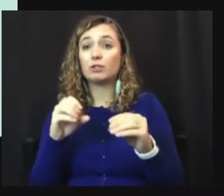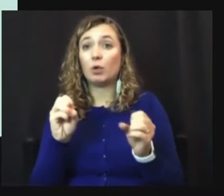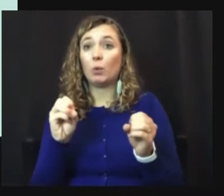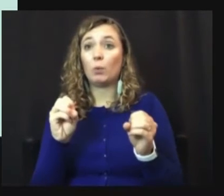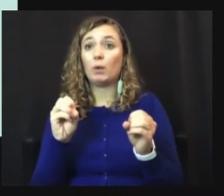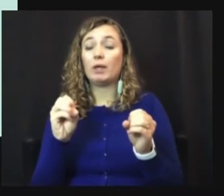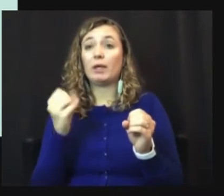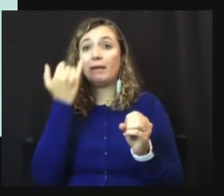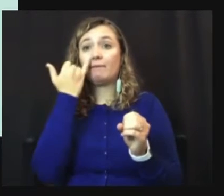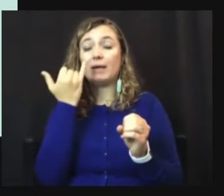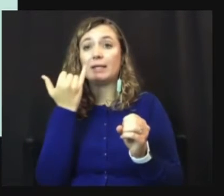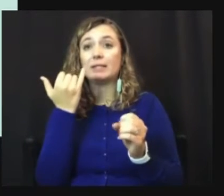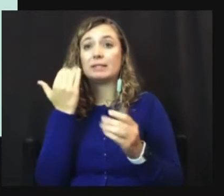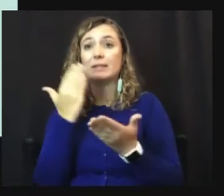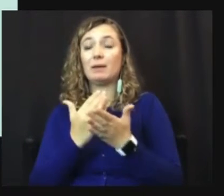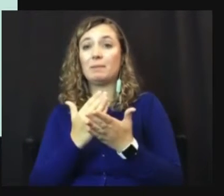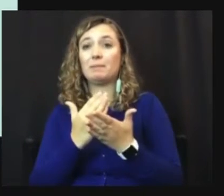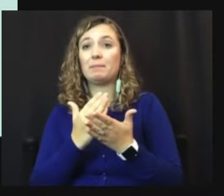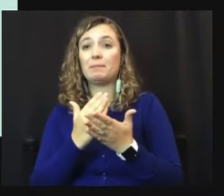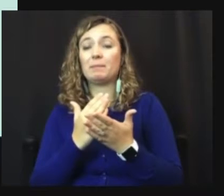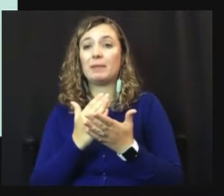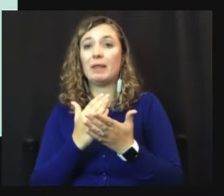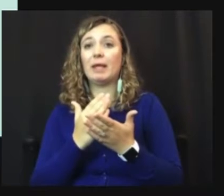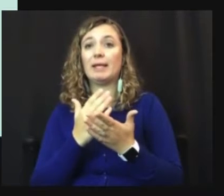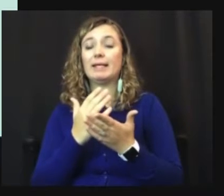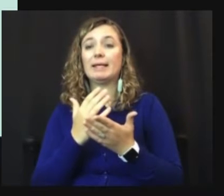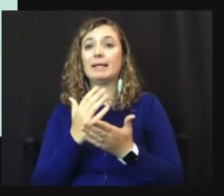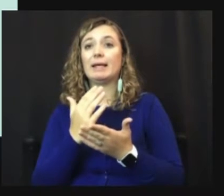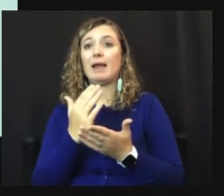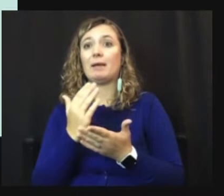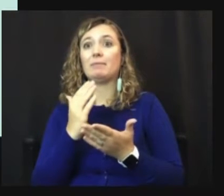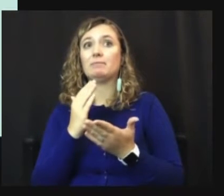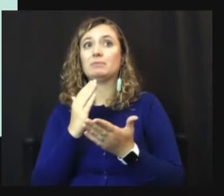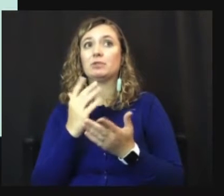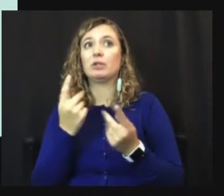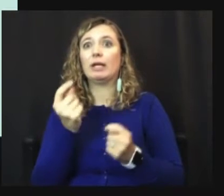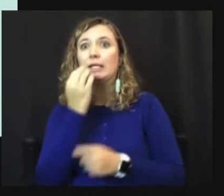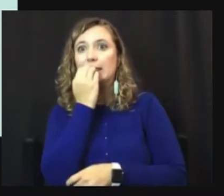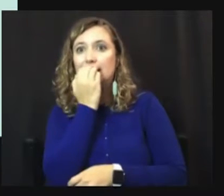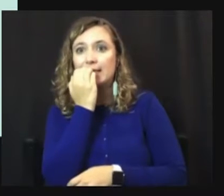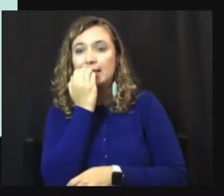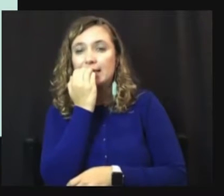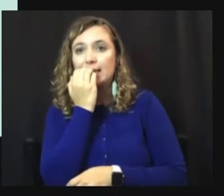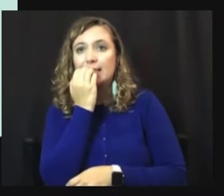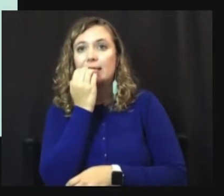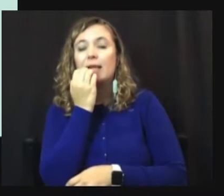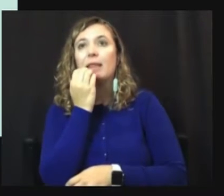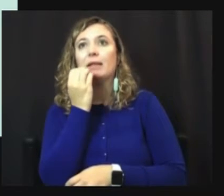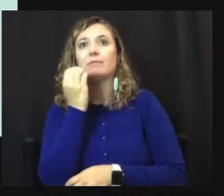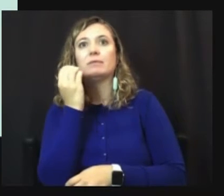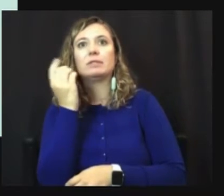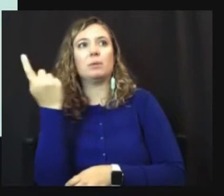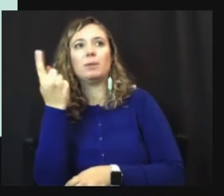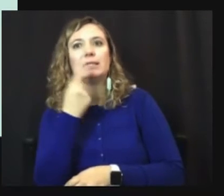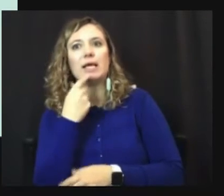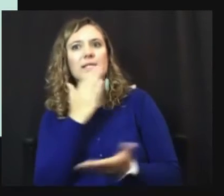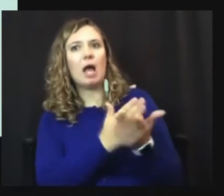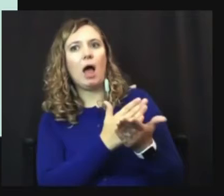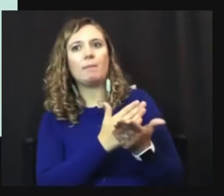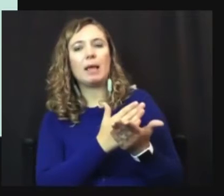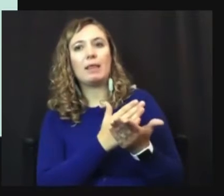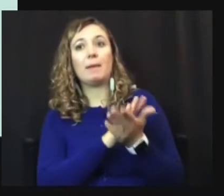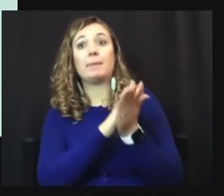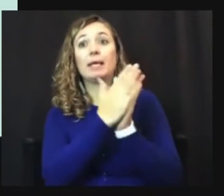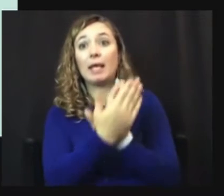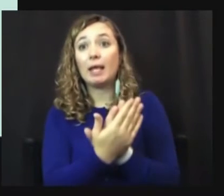into nail biting. And then I was told to stop biting my nails. So what did that turn into? Well, I